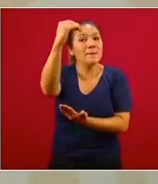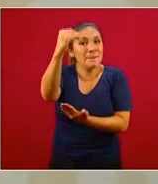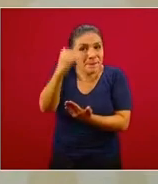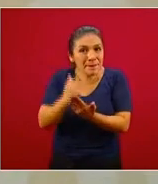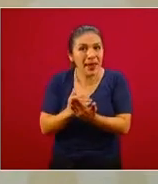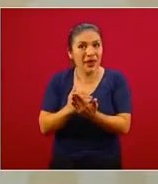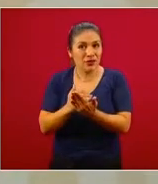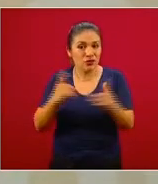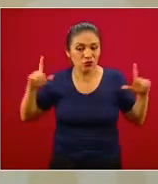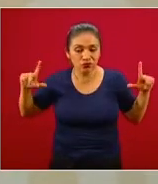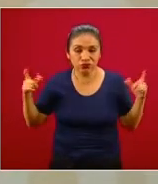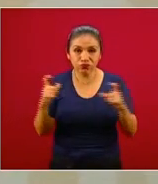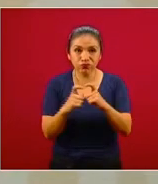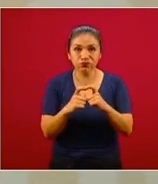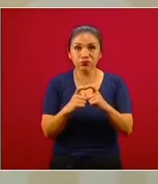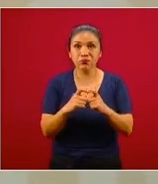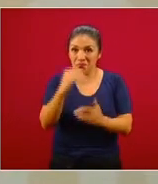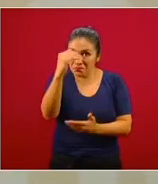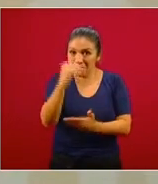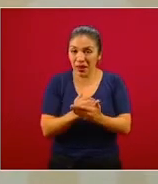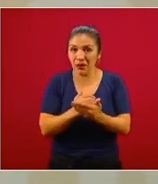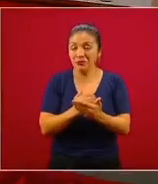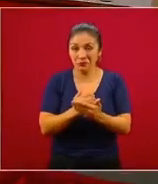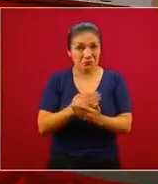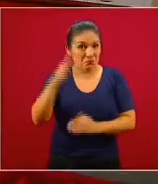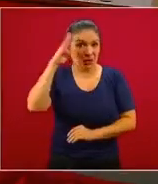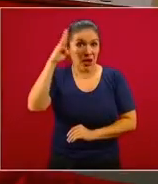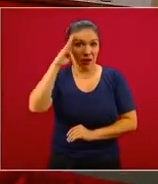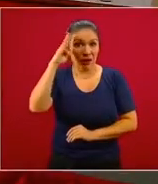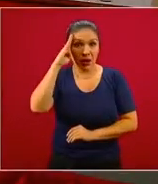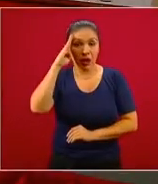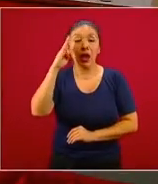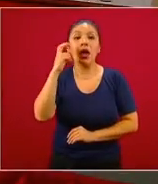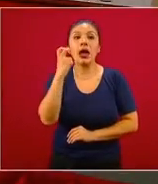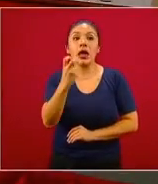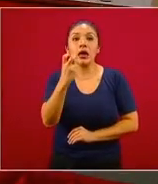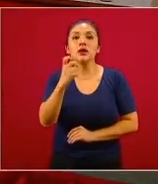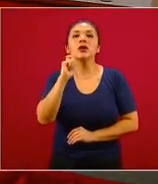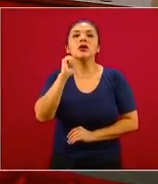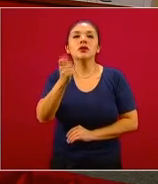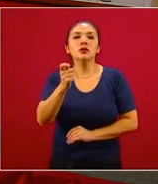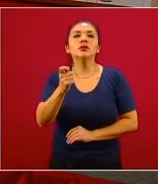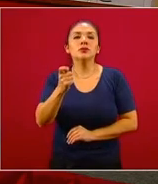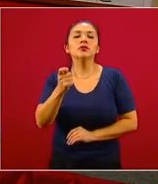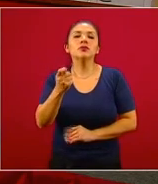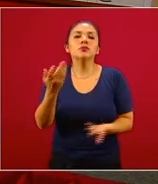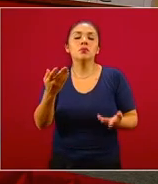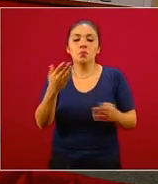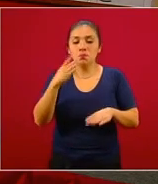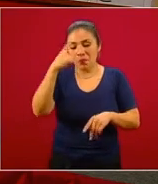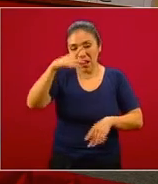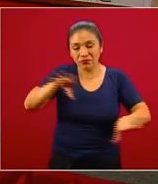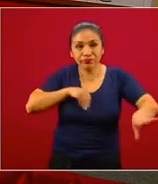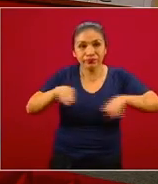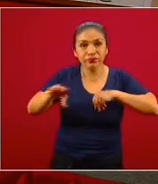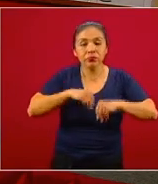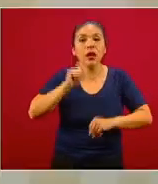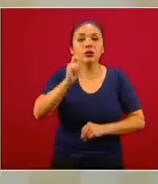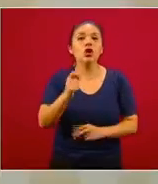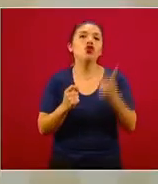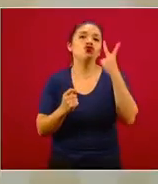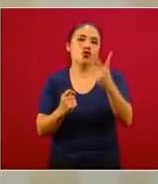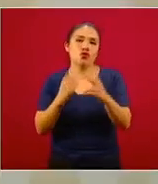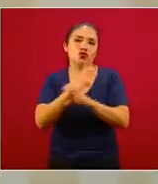that lowering 3/4 basically of the magnitude of this pandemic, well, we need to